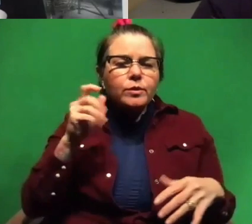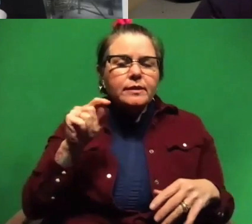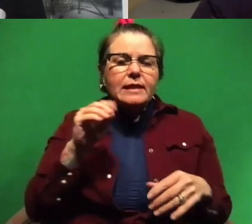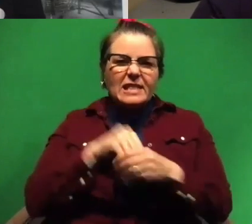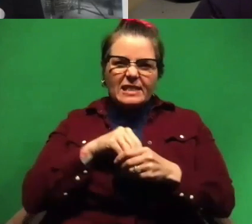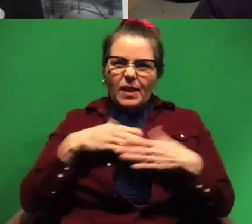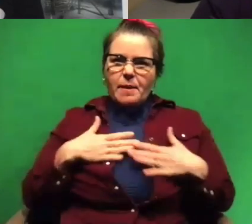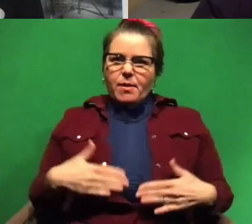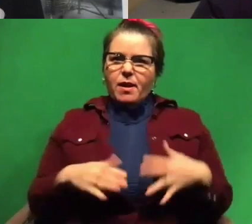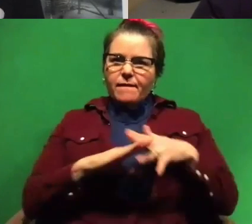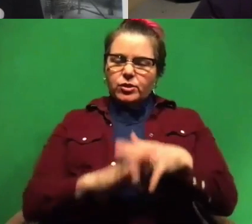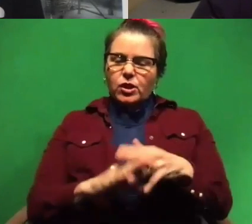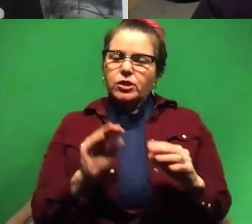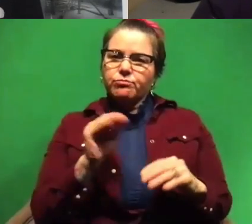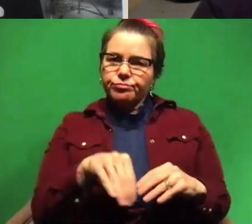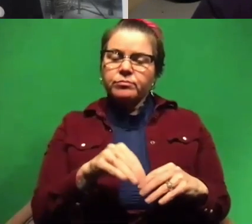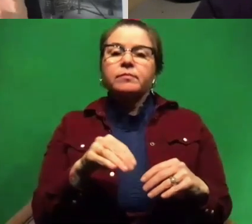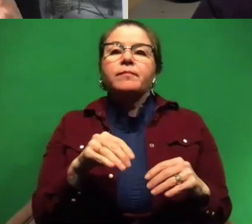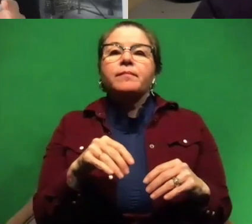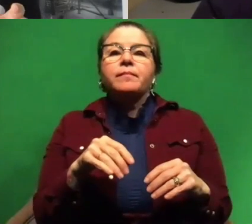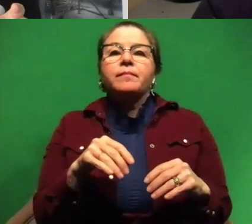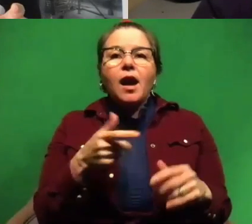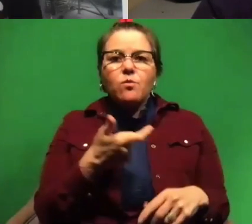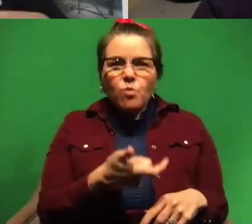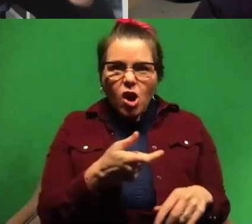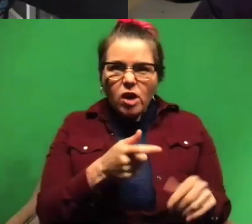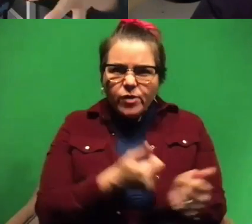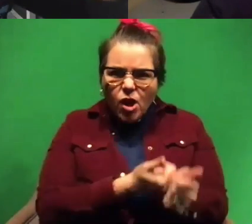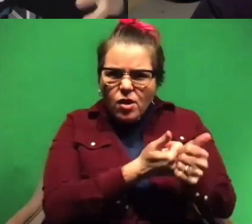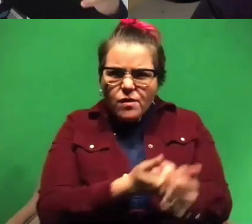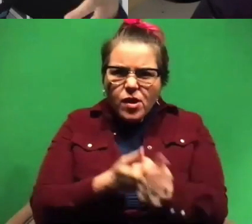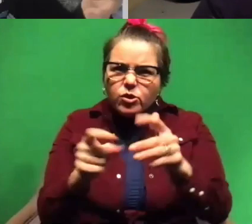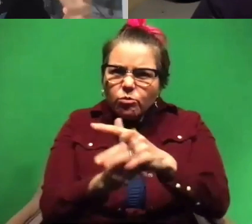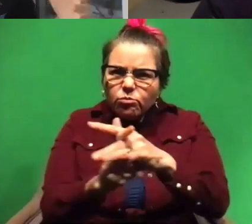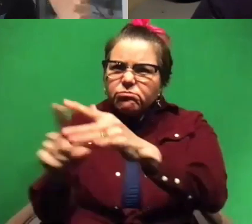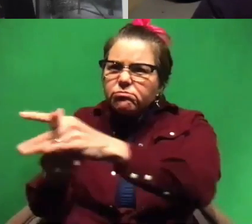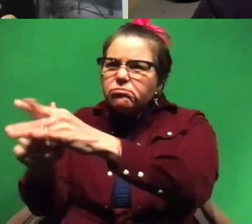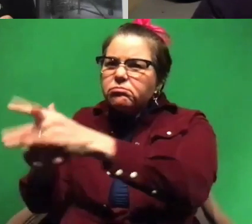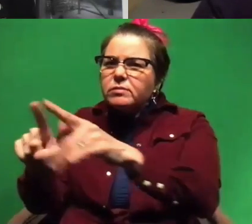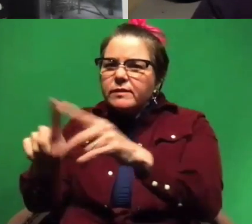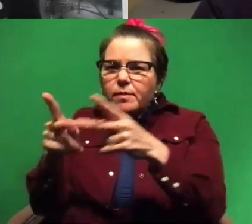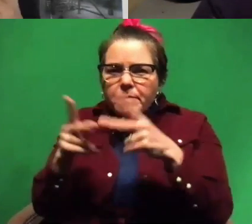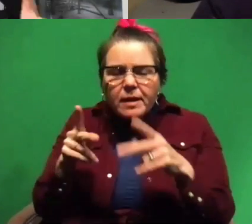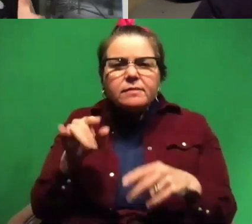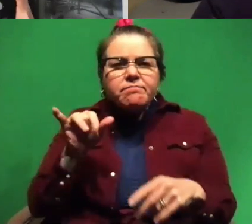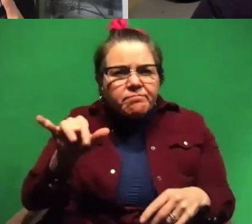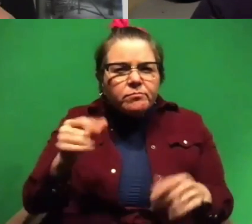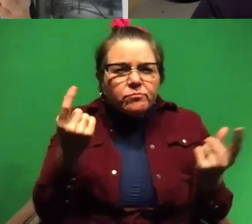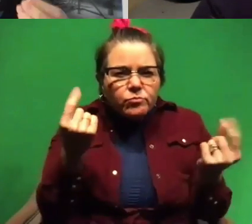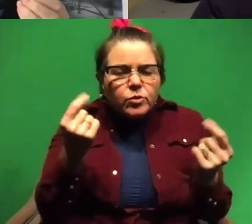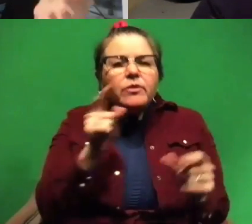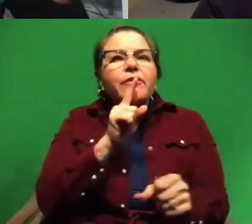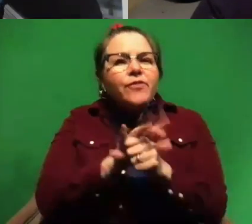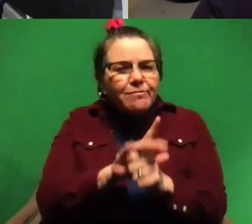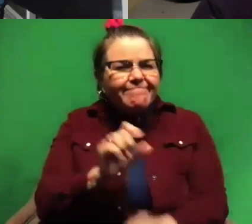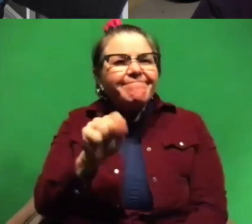sharks. And then like watch them show up in different places, saw what they were doing. And they confirmed that